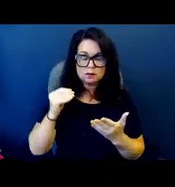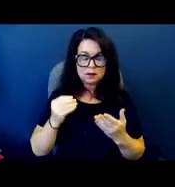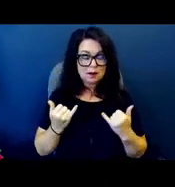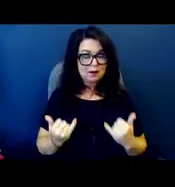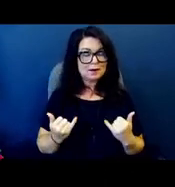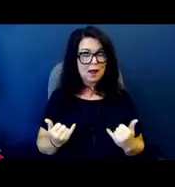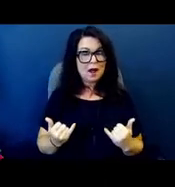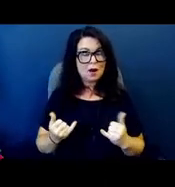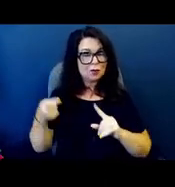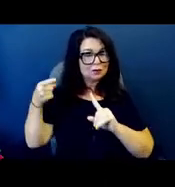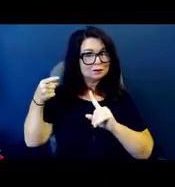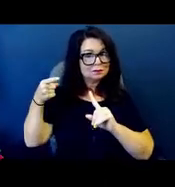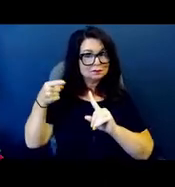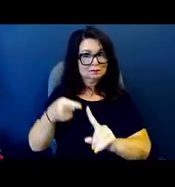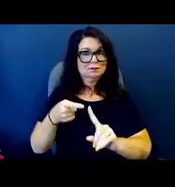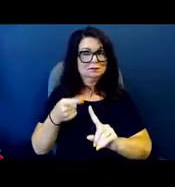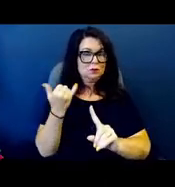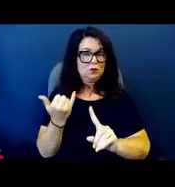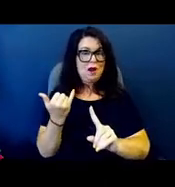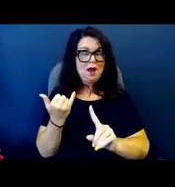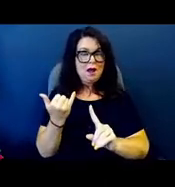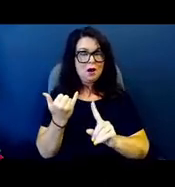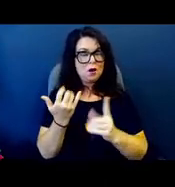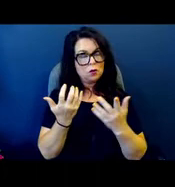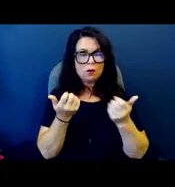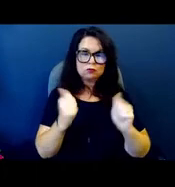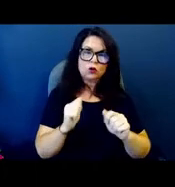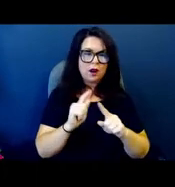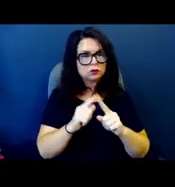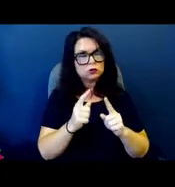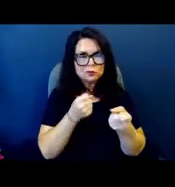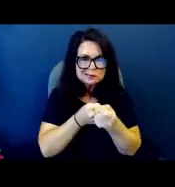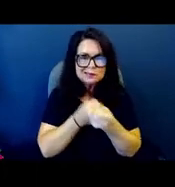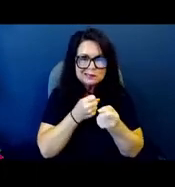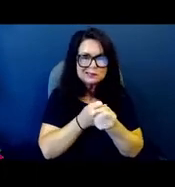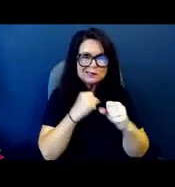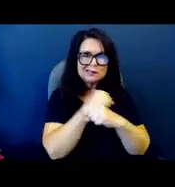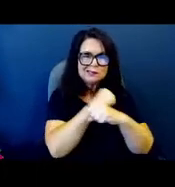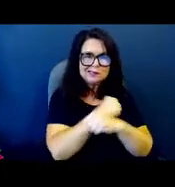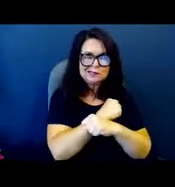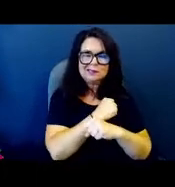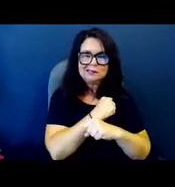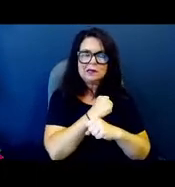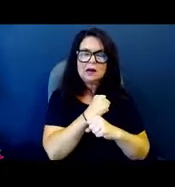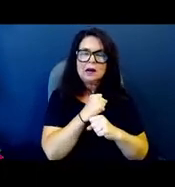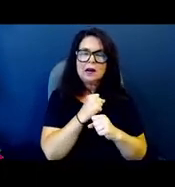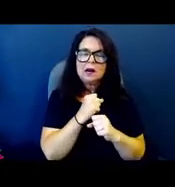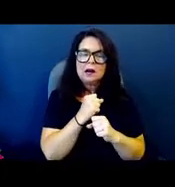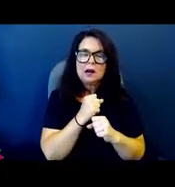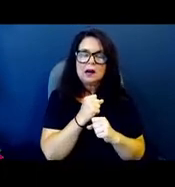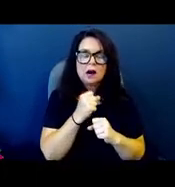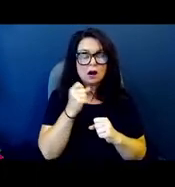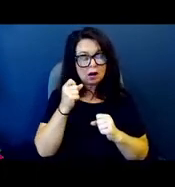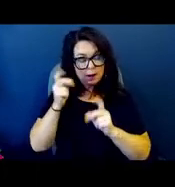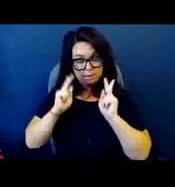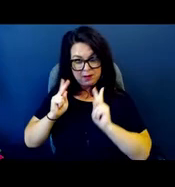I'm trying to fight with my family and other advocates is for people with